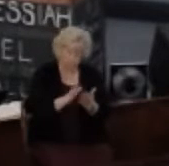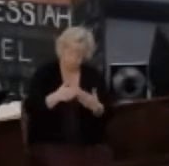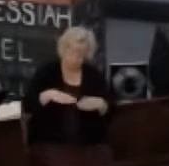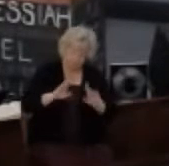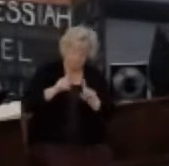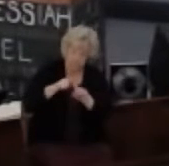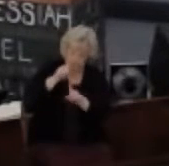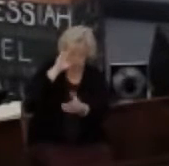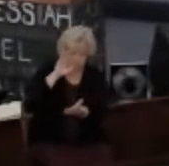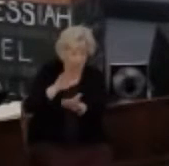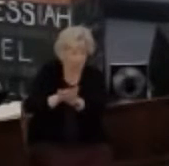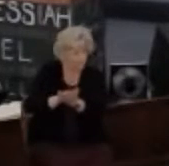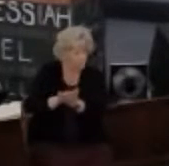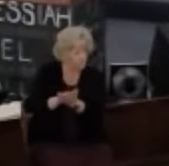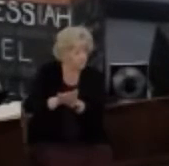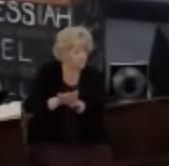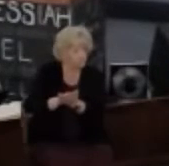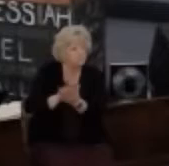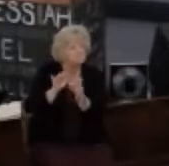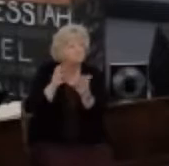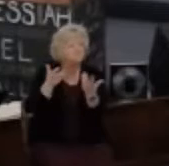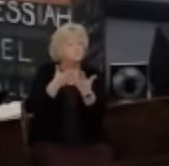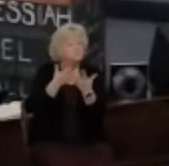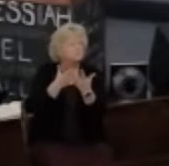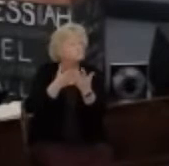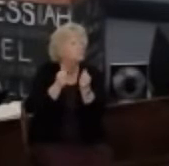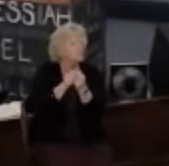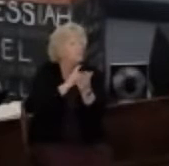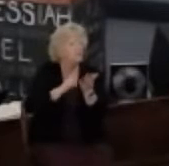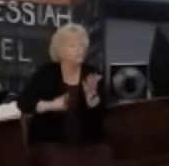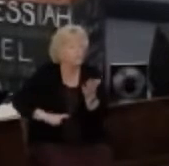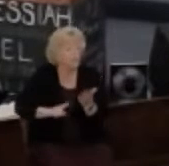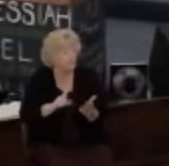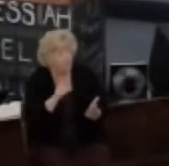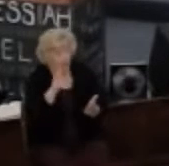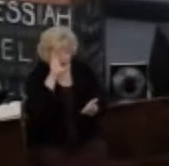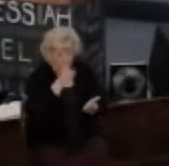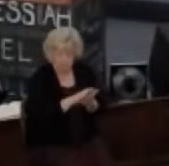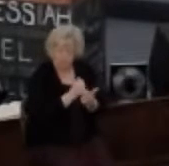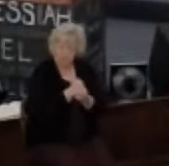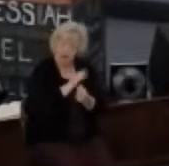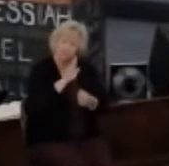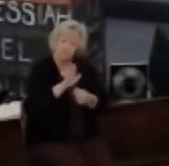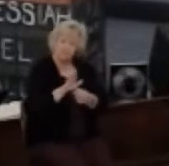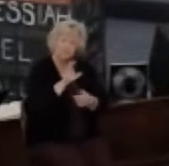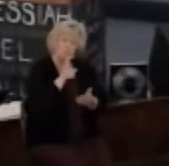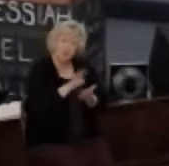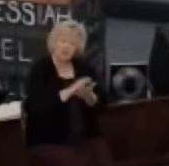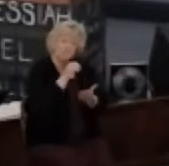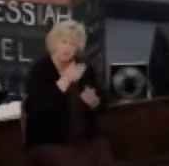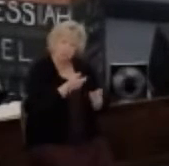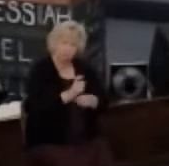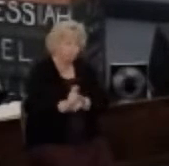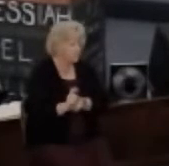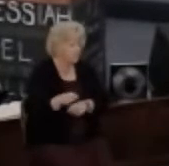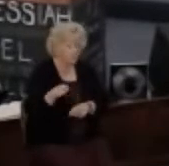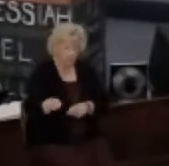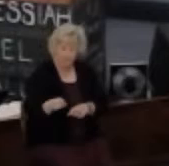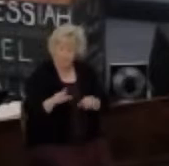your husbands as is fitting in the Lord. Husbands, love your wives and do not be harsh with them.